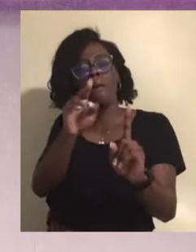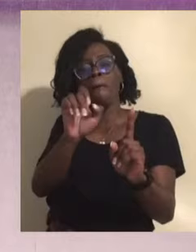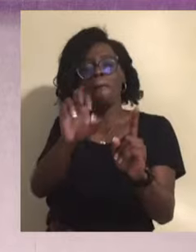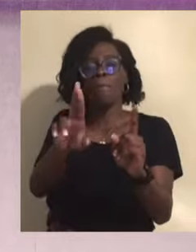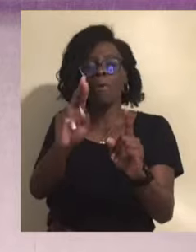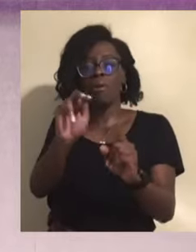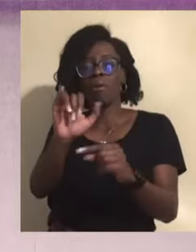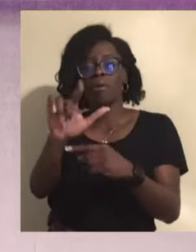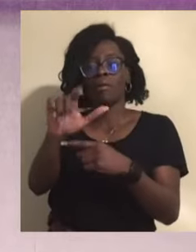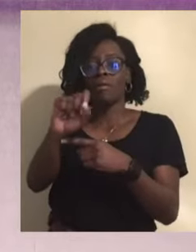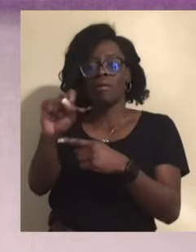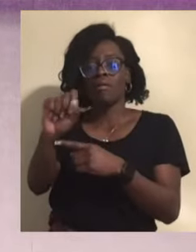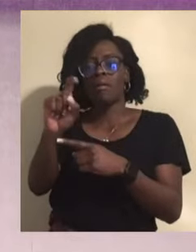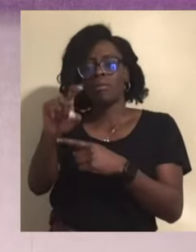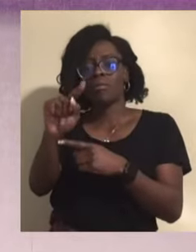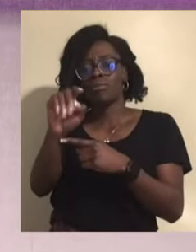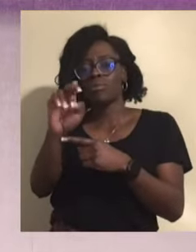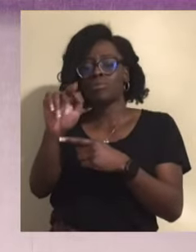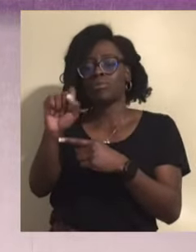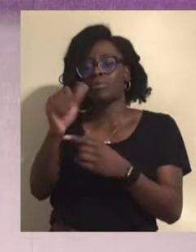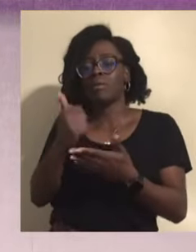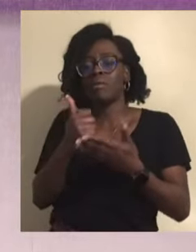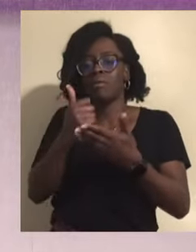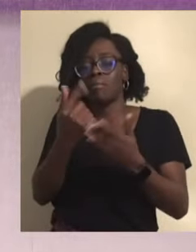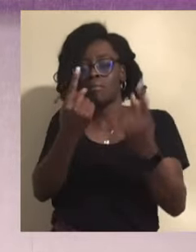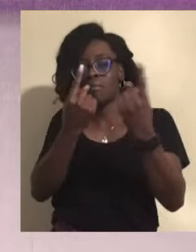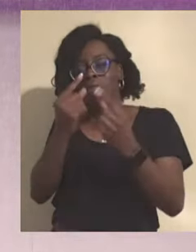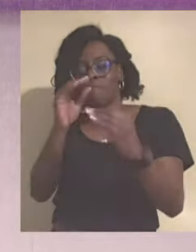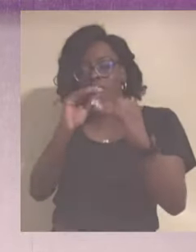this thing done.